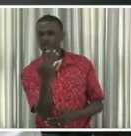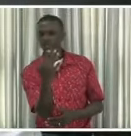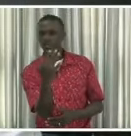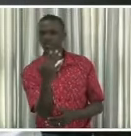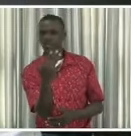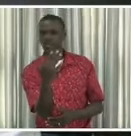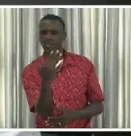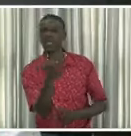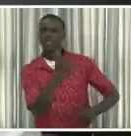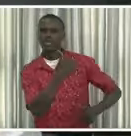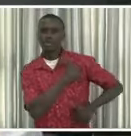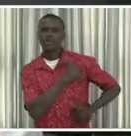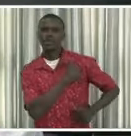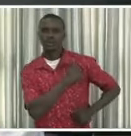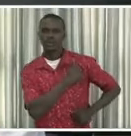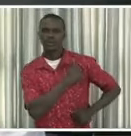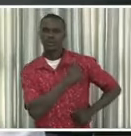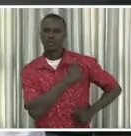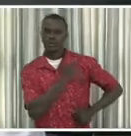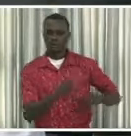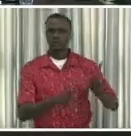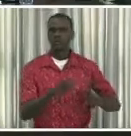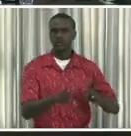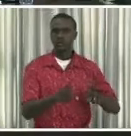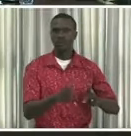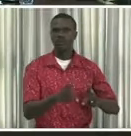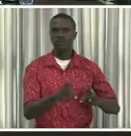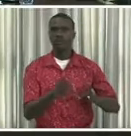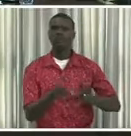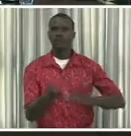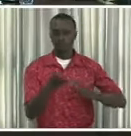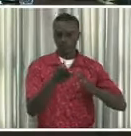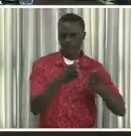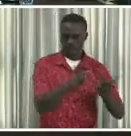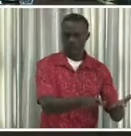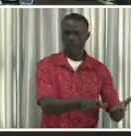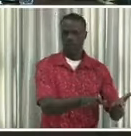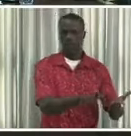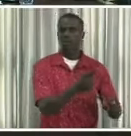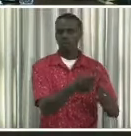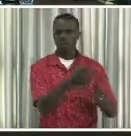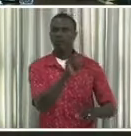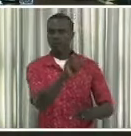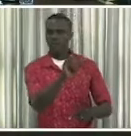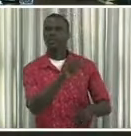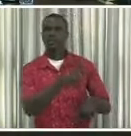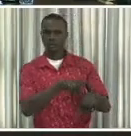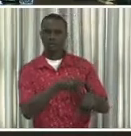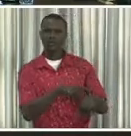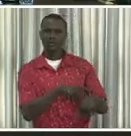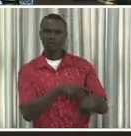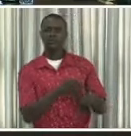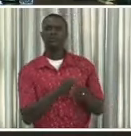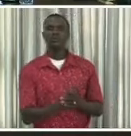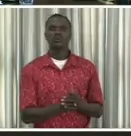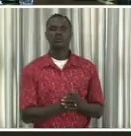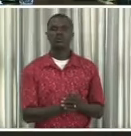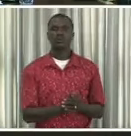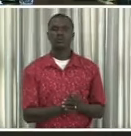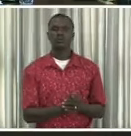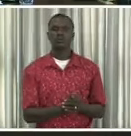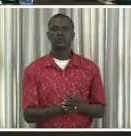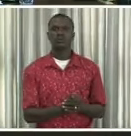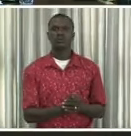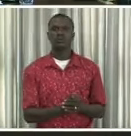RSLAF forces, officers then be lost their life. 14 RSLAF,